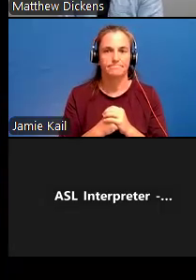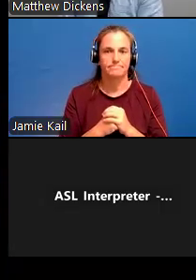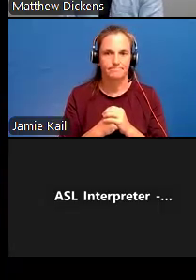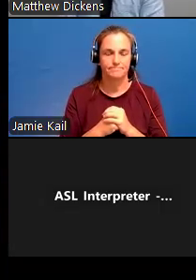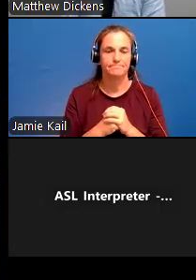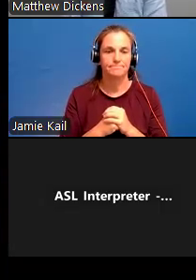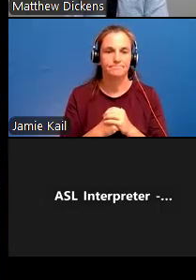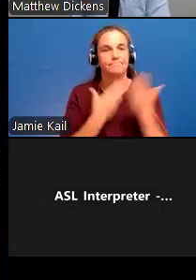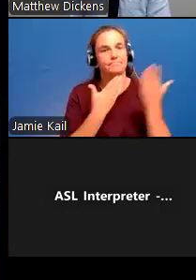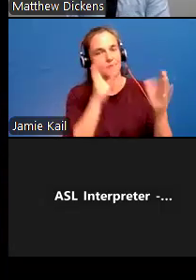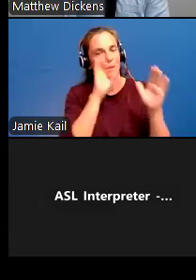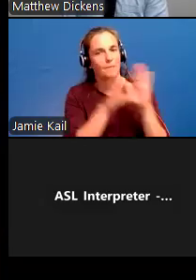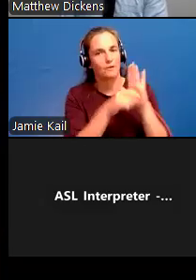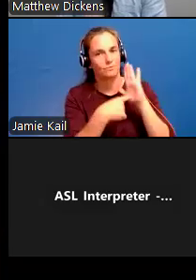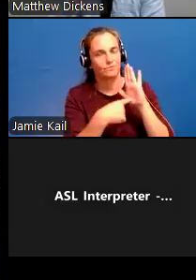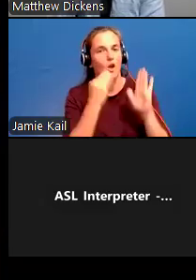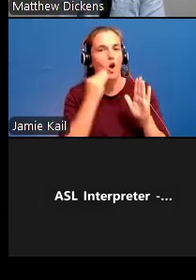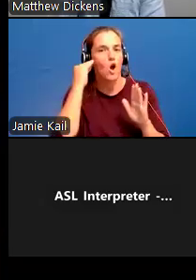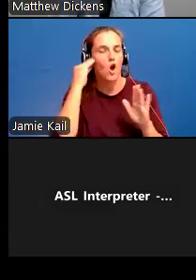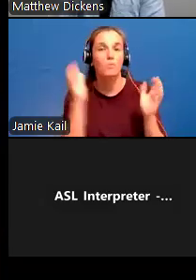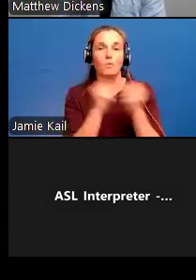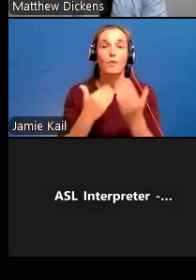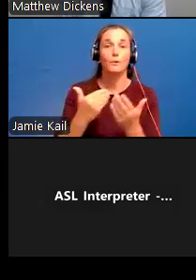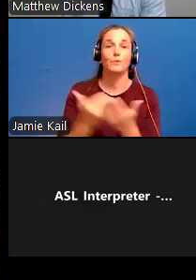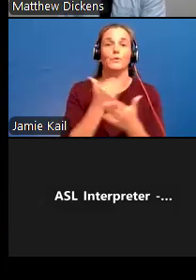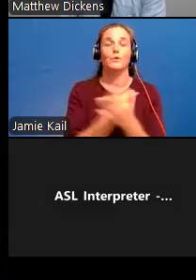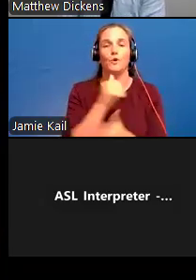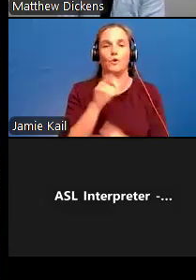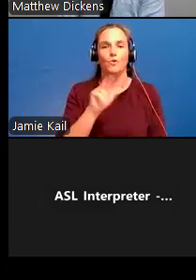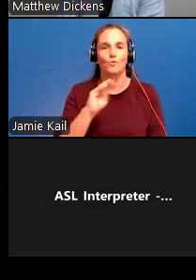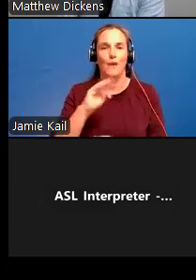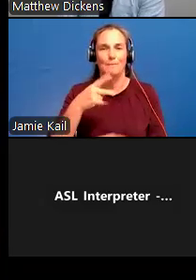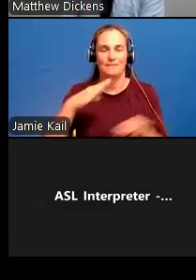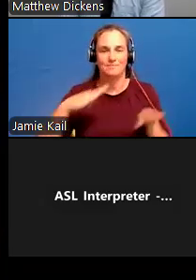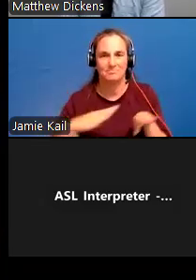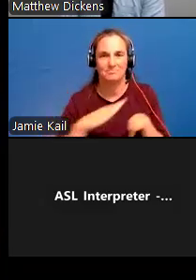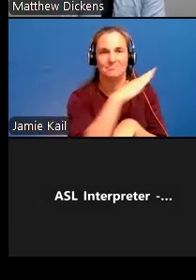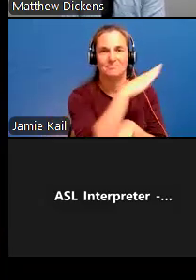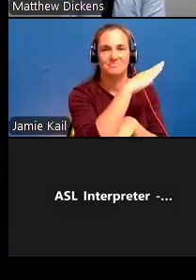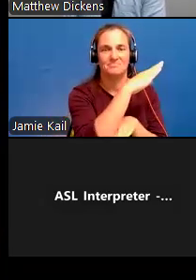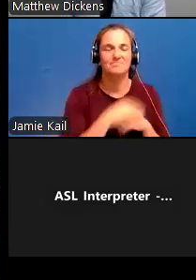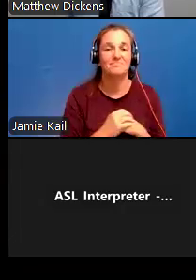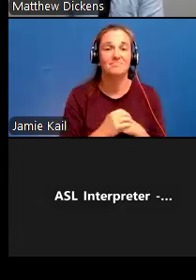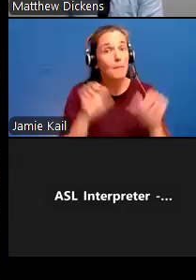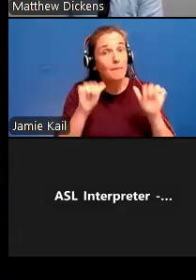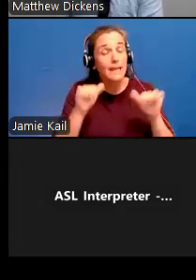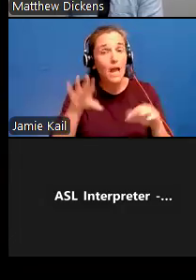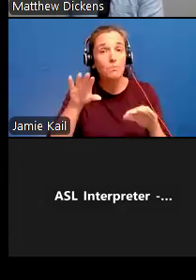So the picture displays a home with a freshly built ramp on the front. Being able to move around the